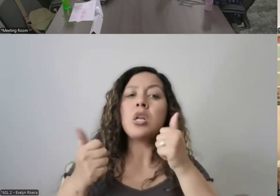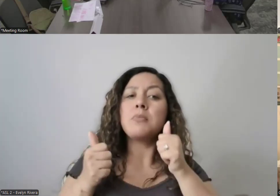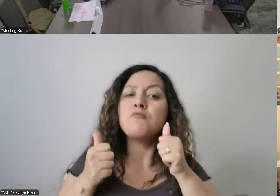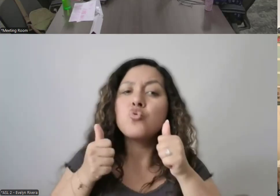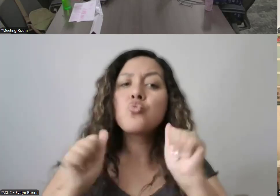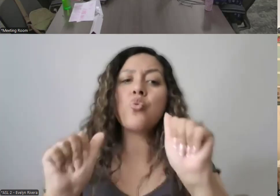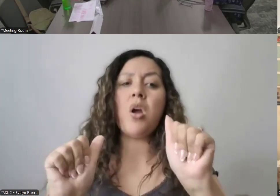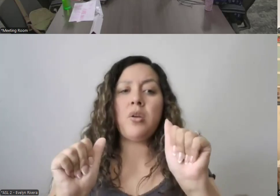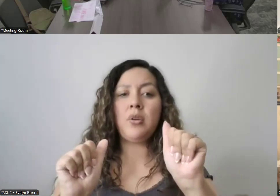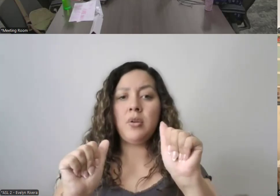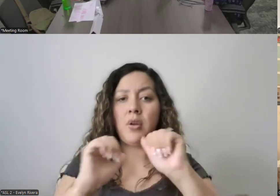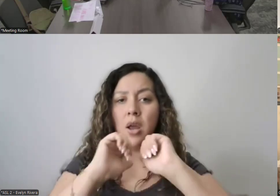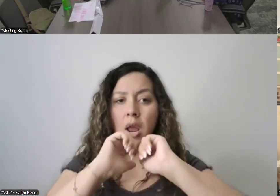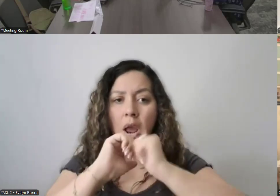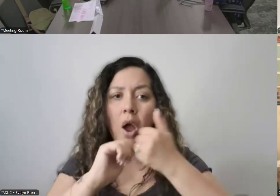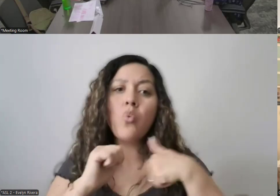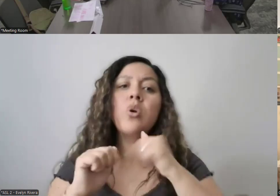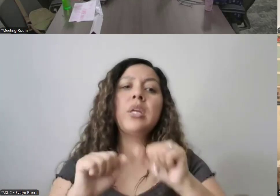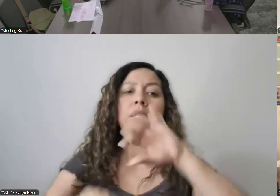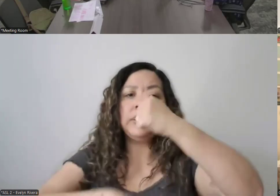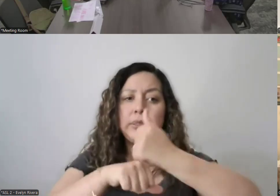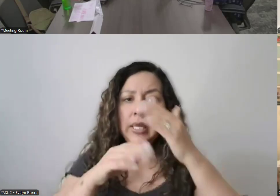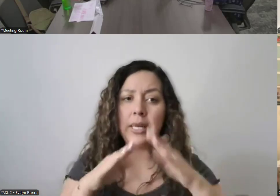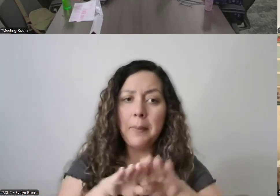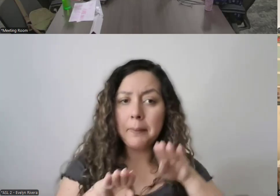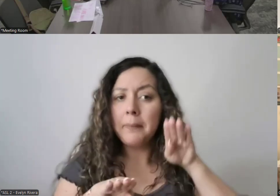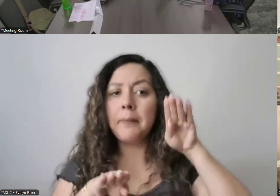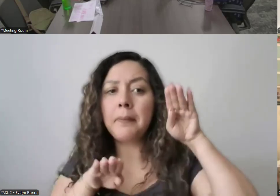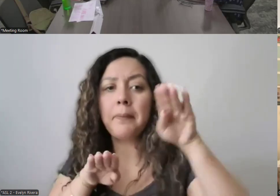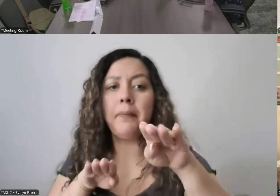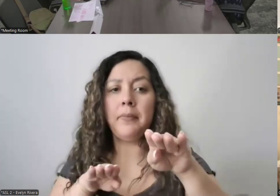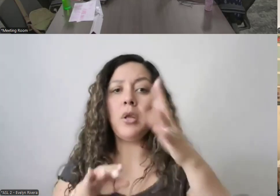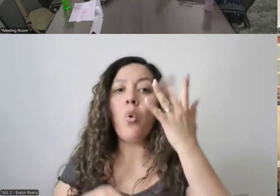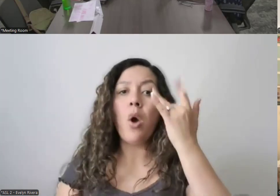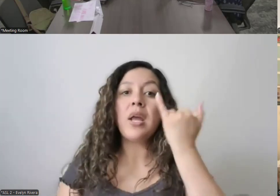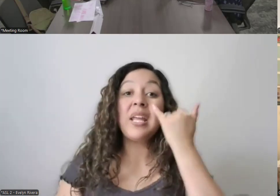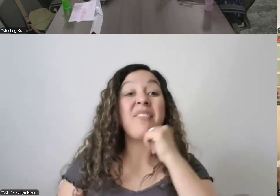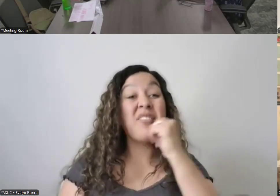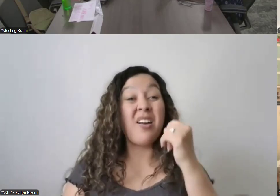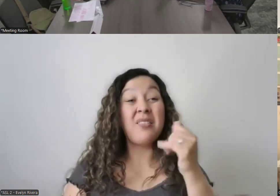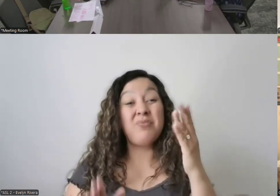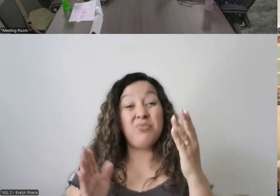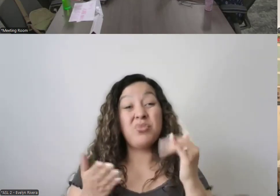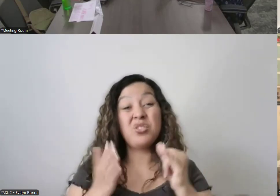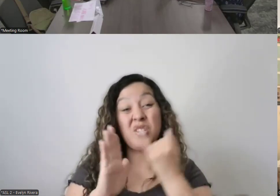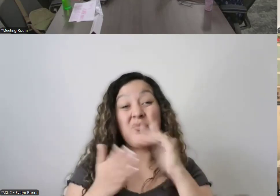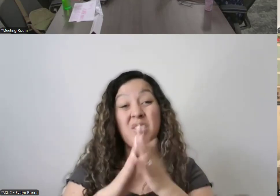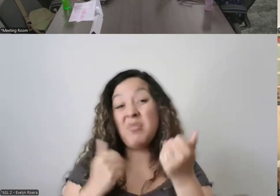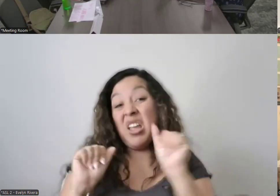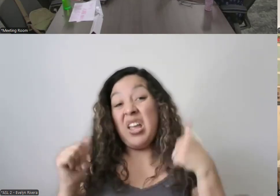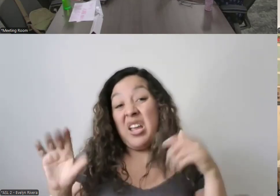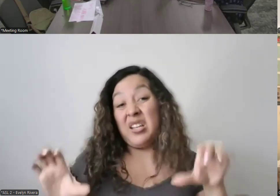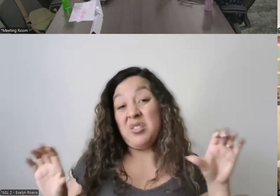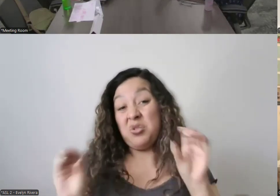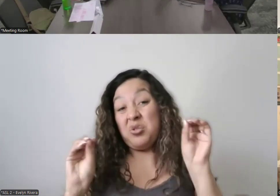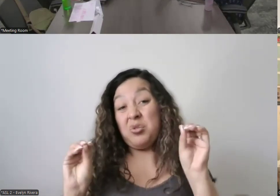when we think about what comes next, because otherwise it will just be if there's anything I can do, let me know. Because no one does ever